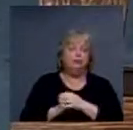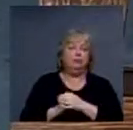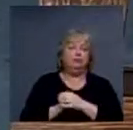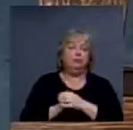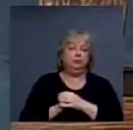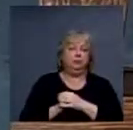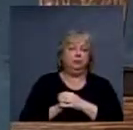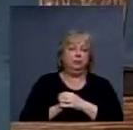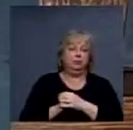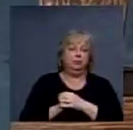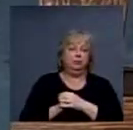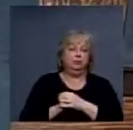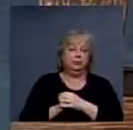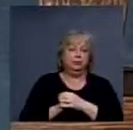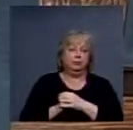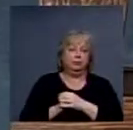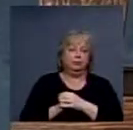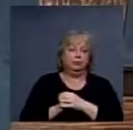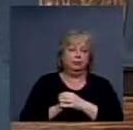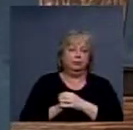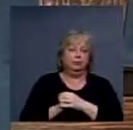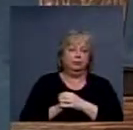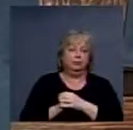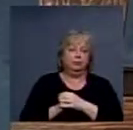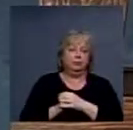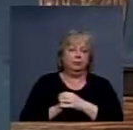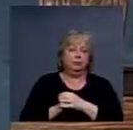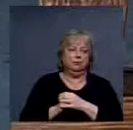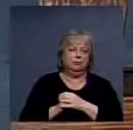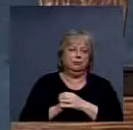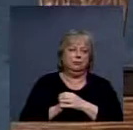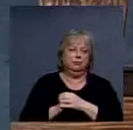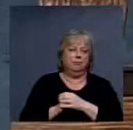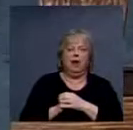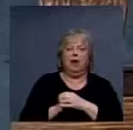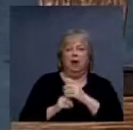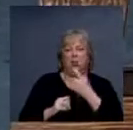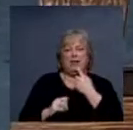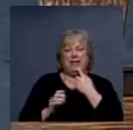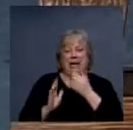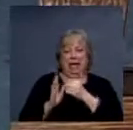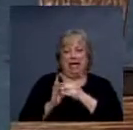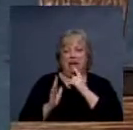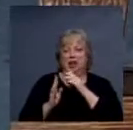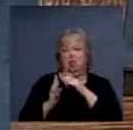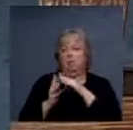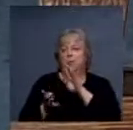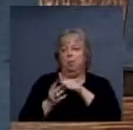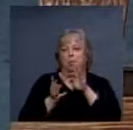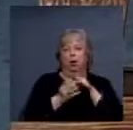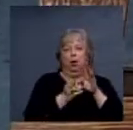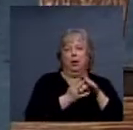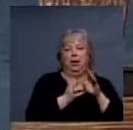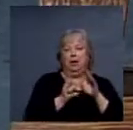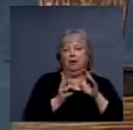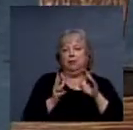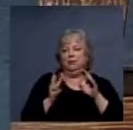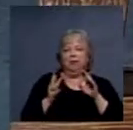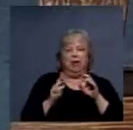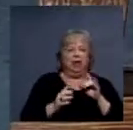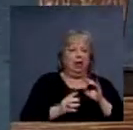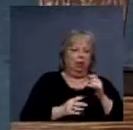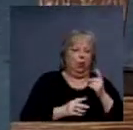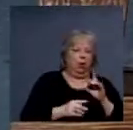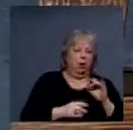I want to reiterate the barking chorus of, you know, if